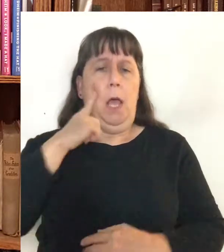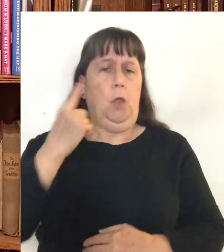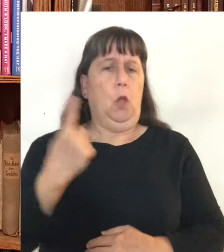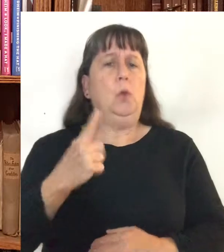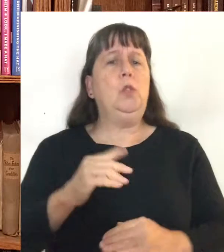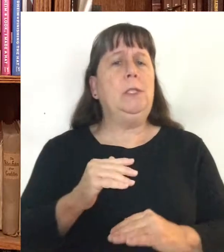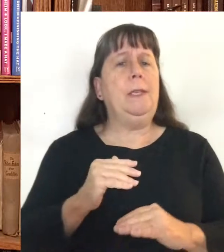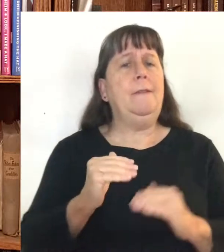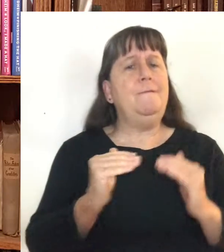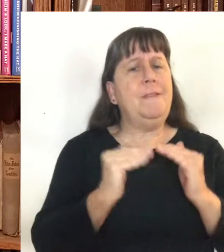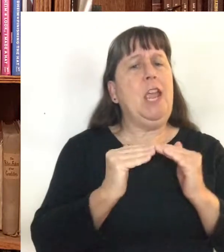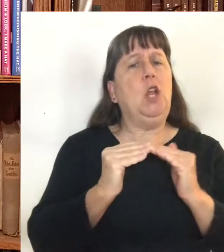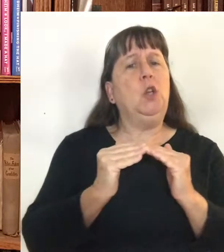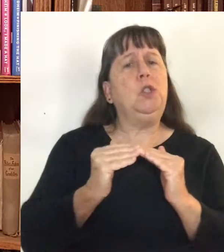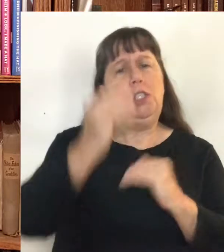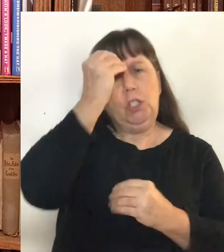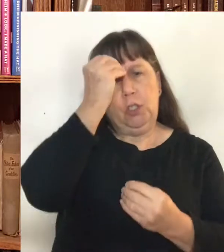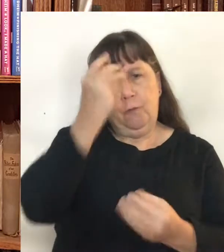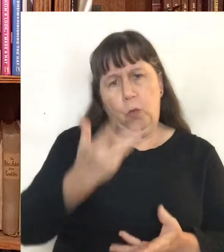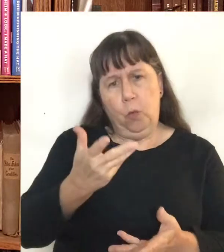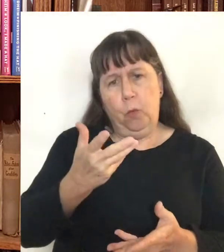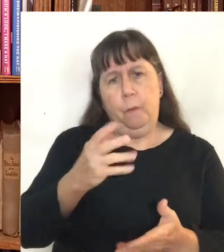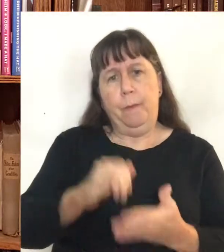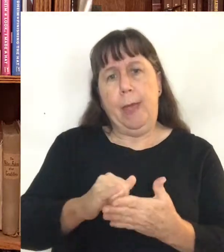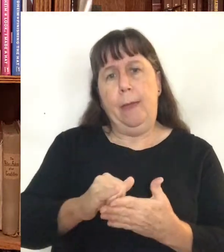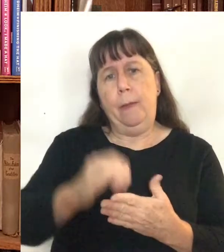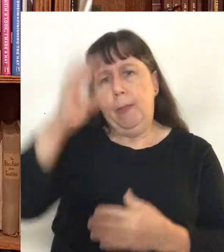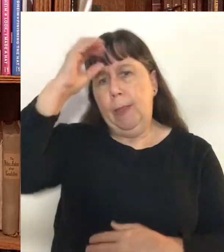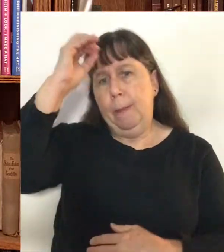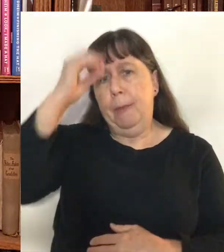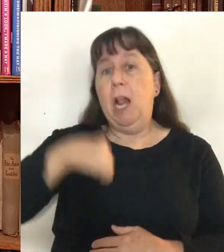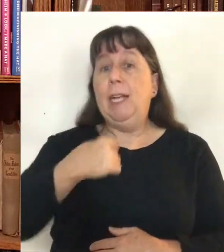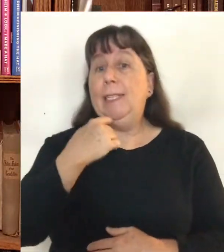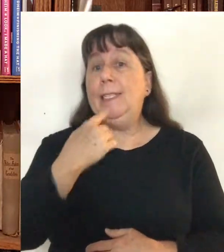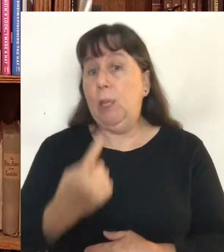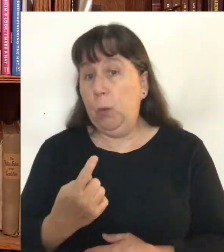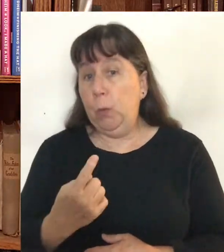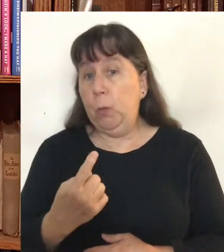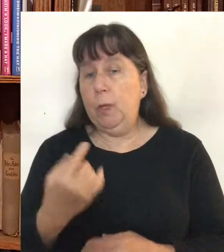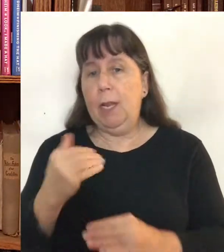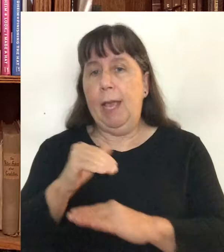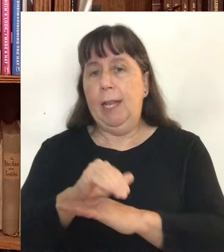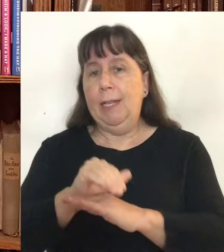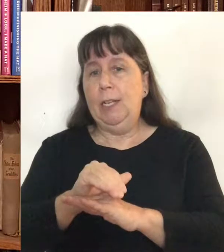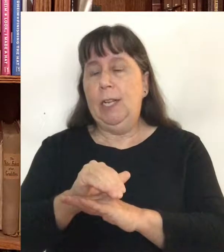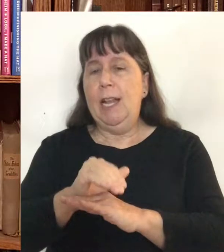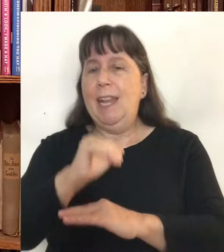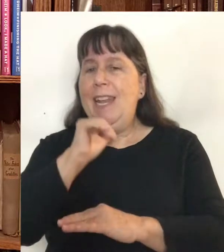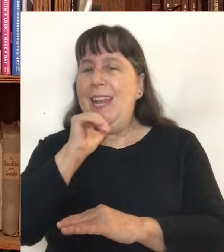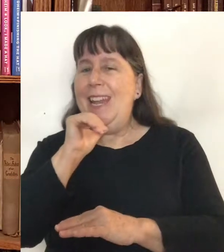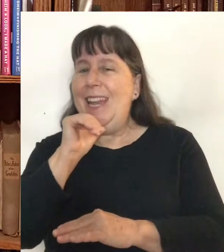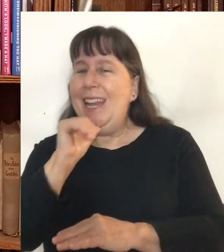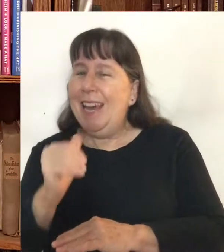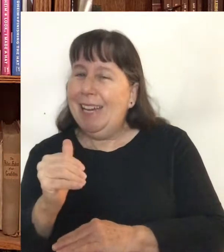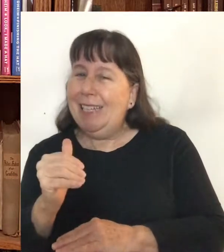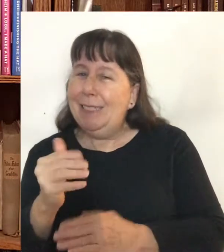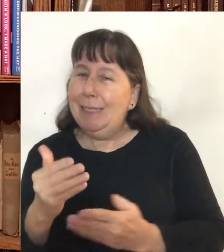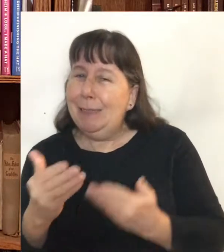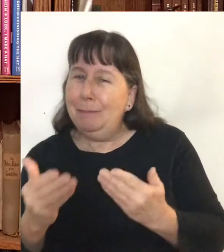I think it's only fair to express that the opinions I express tonight are